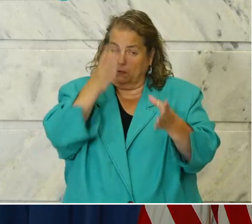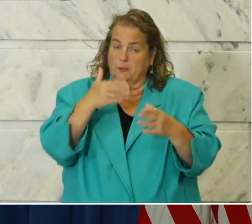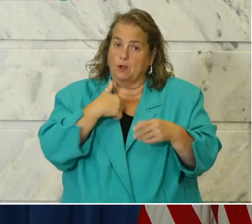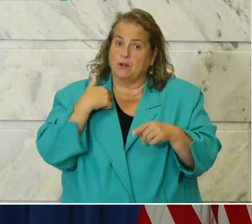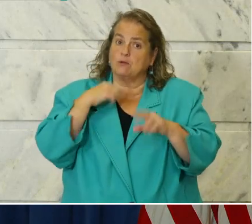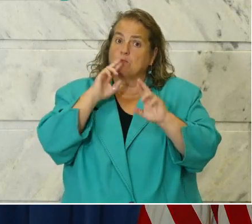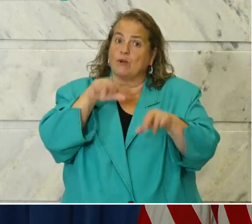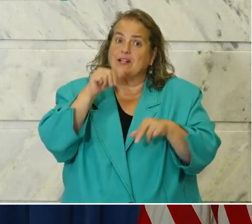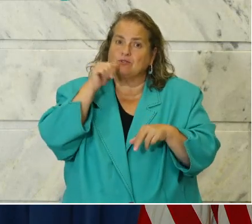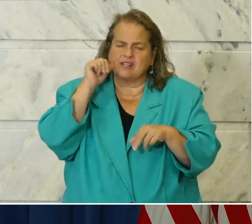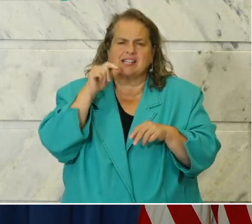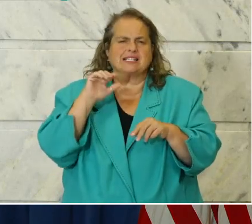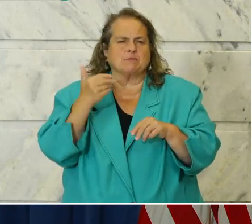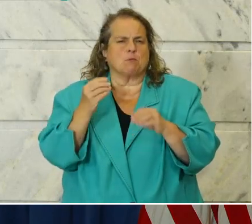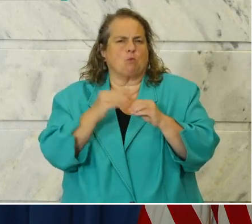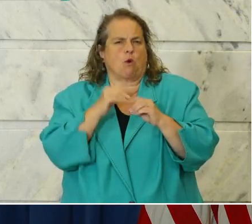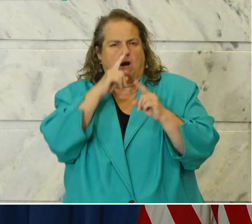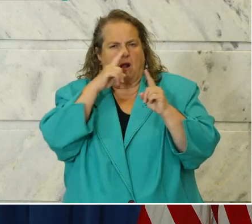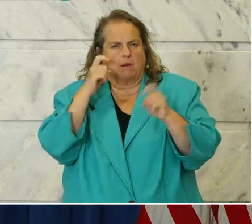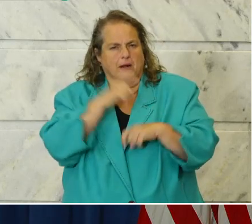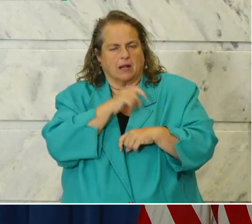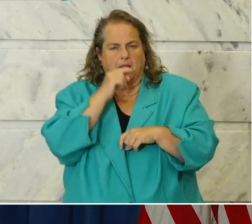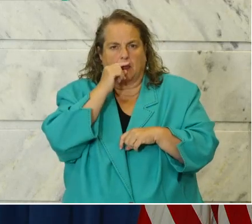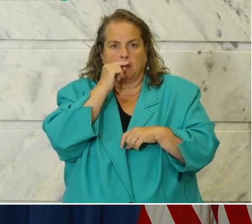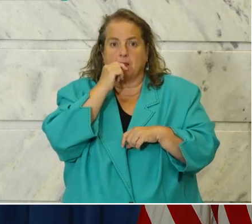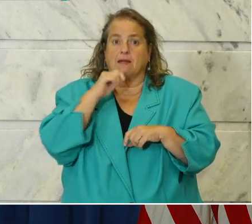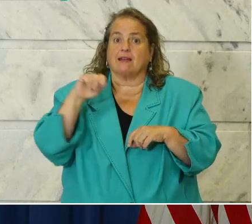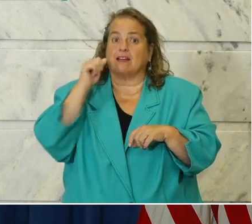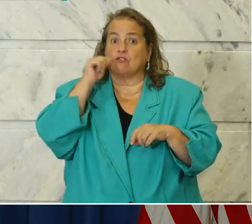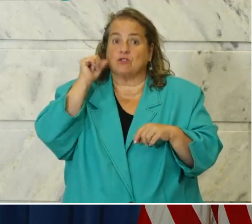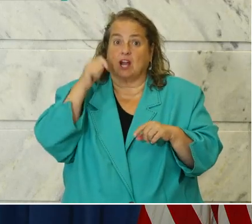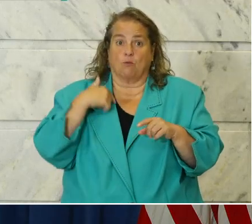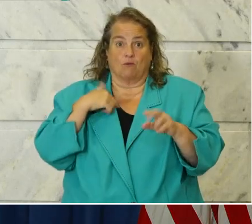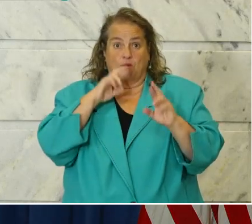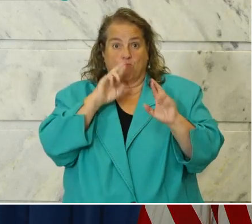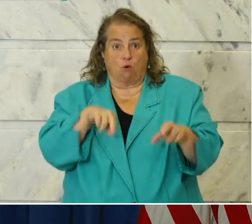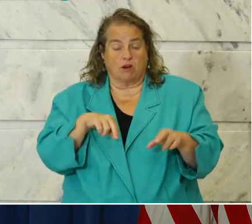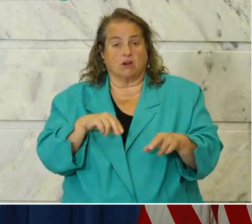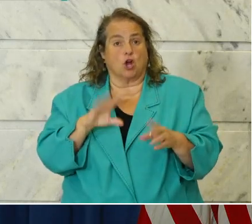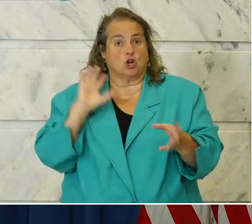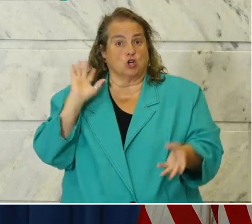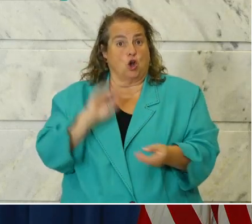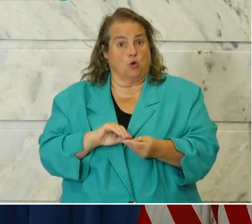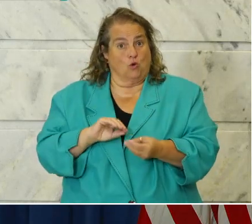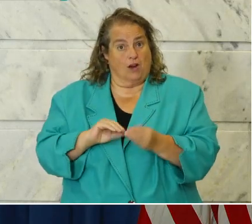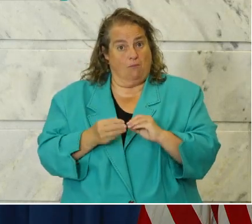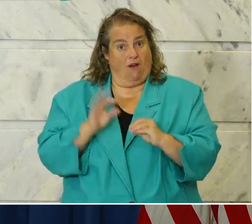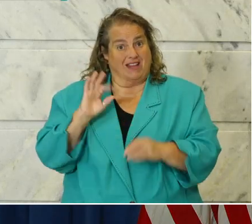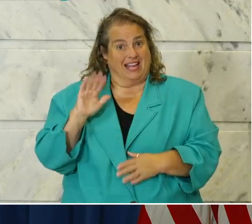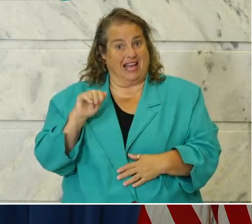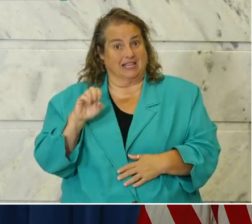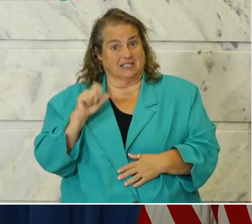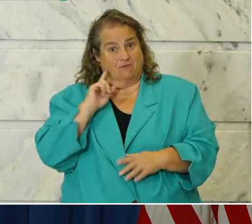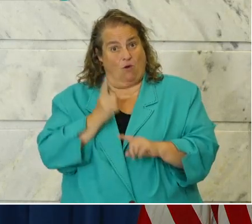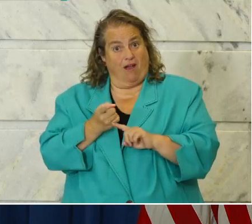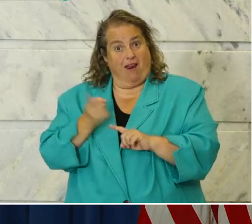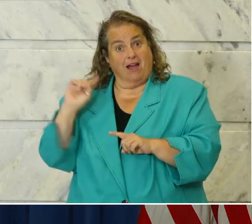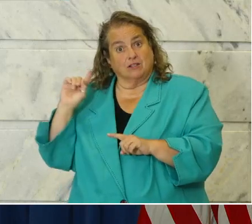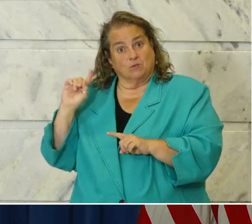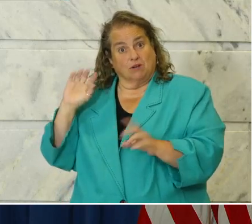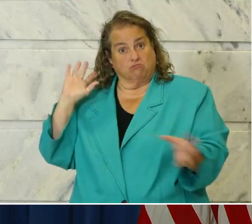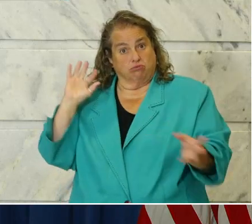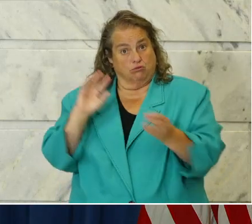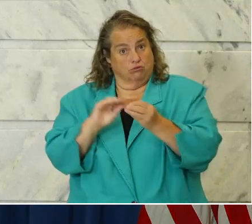more complicated. So yesterday we reported that our total number of cases for last week